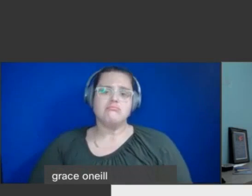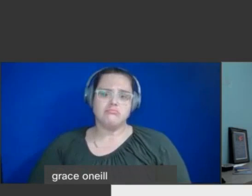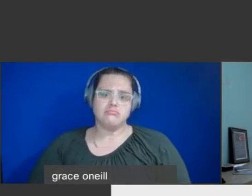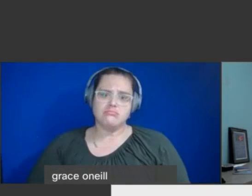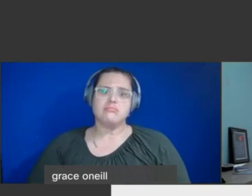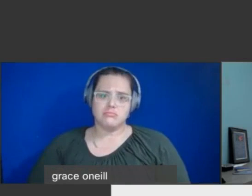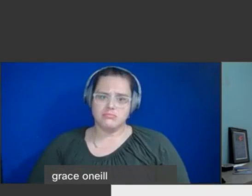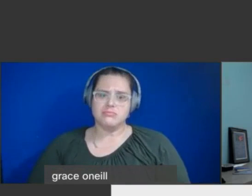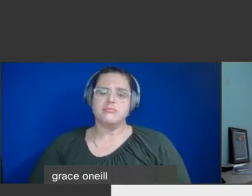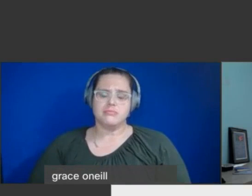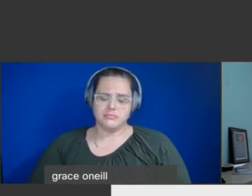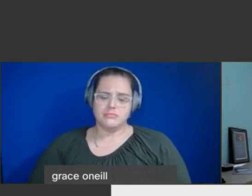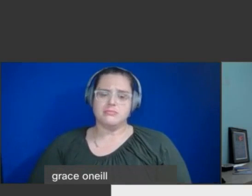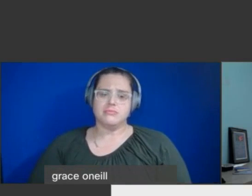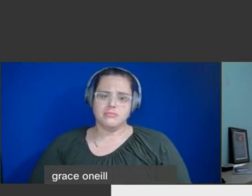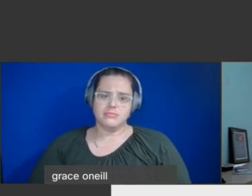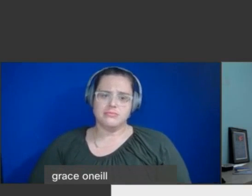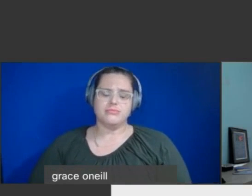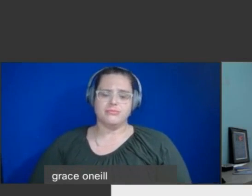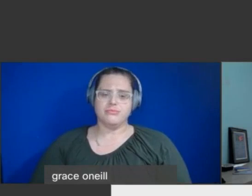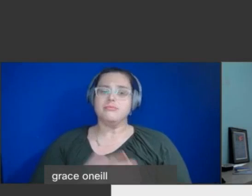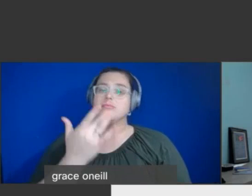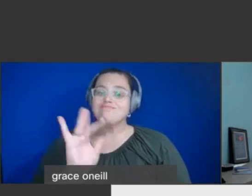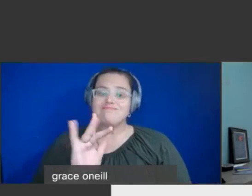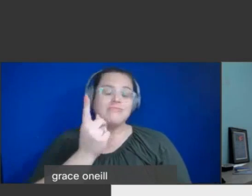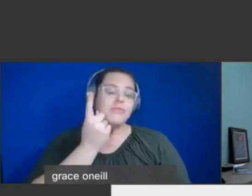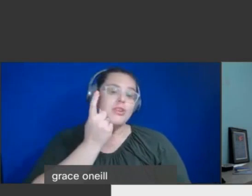Very fortunately, this most recent wave,